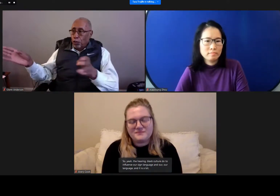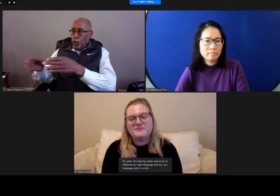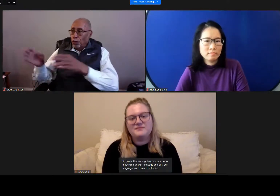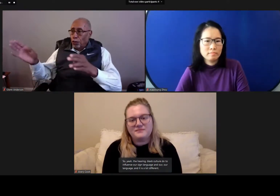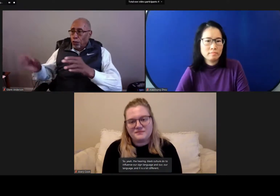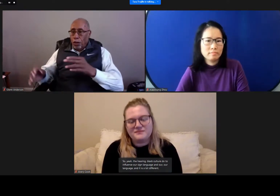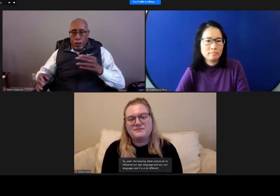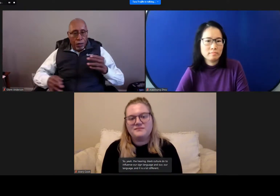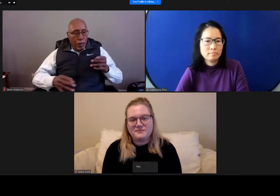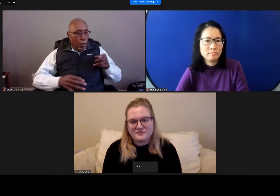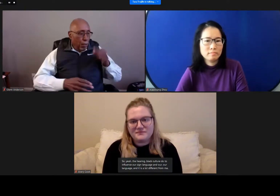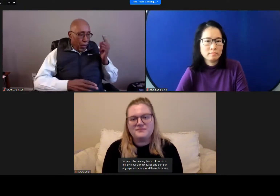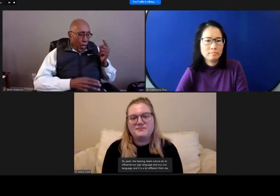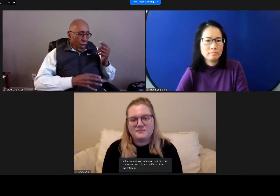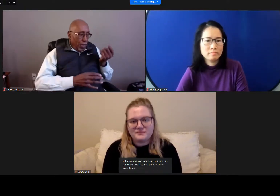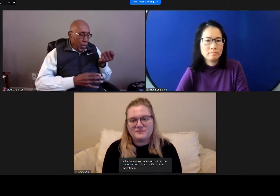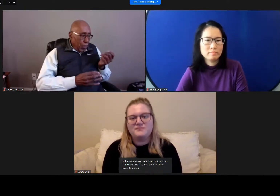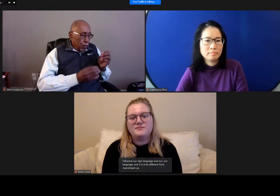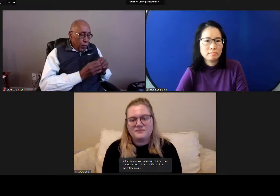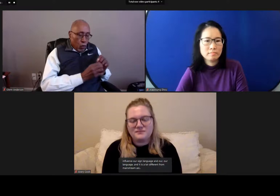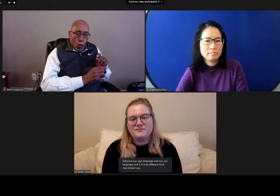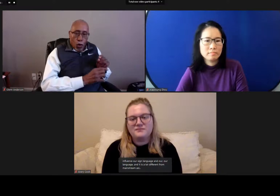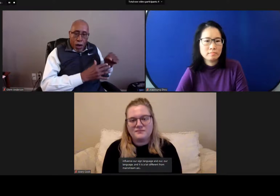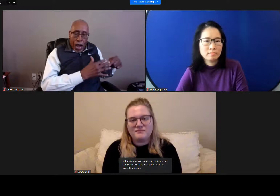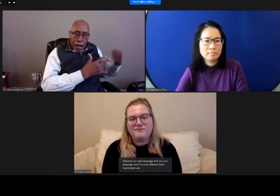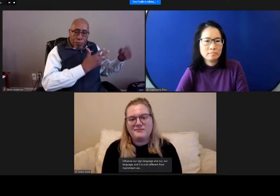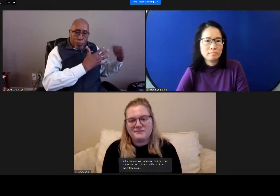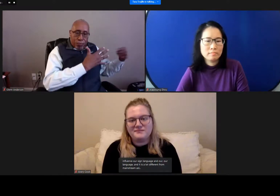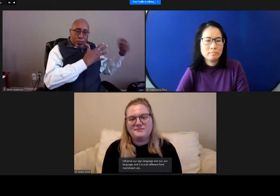different from mainstream ASL.